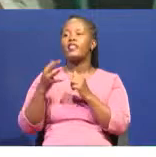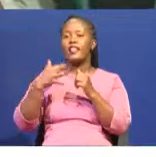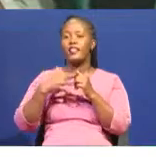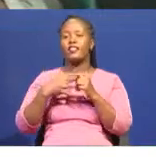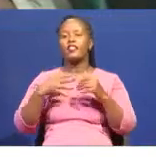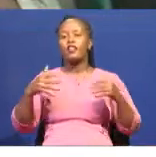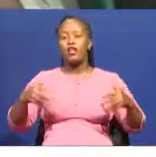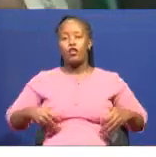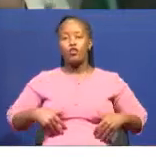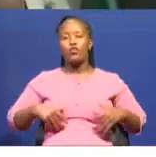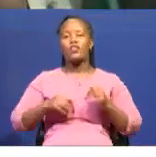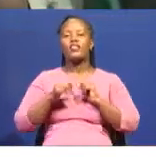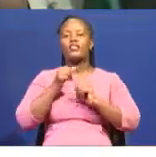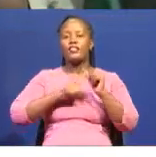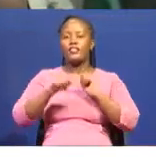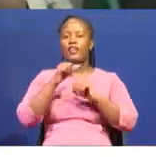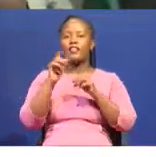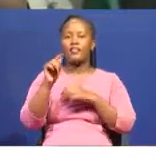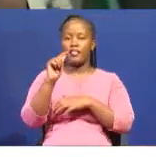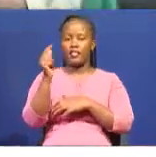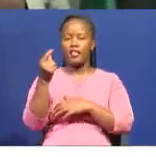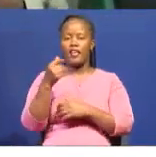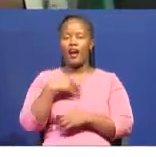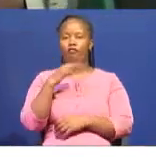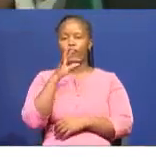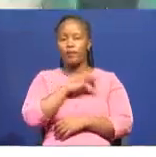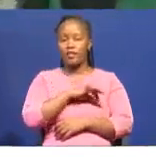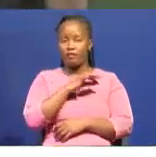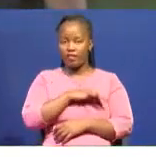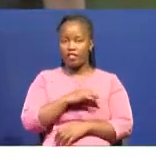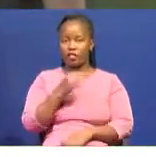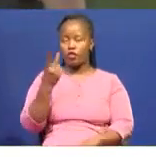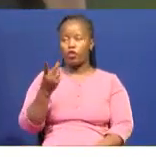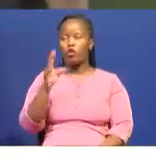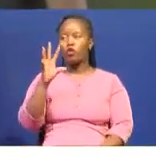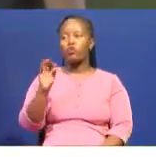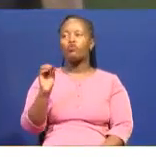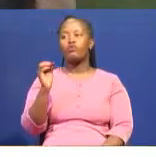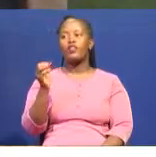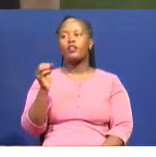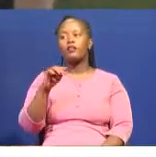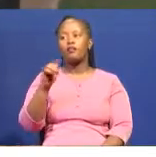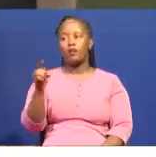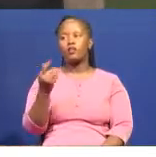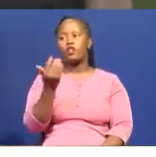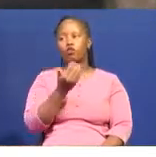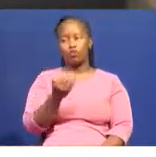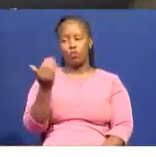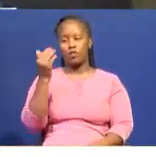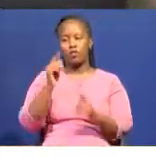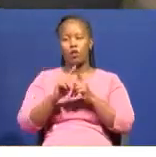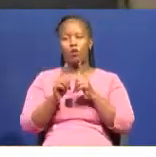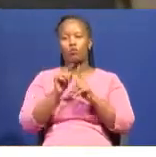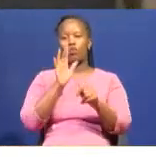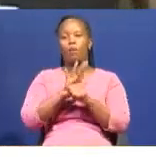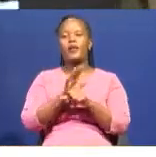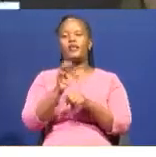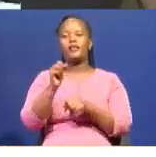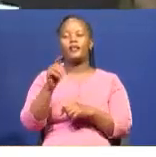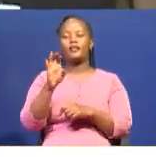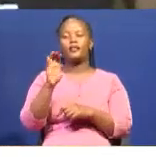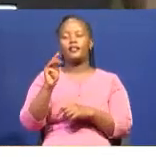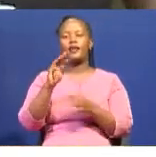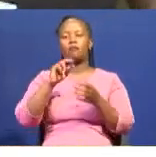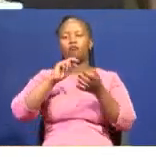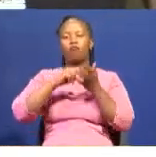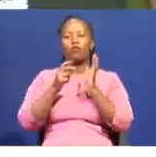Kenya has reached over 250,000 learners and supported 1,700 STEM projects nationwide. This